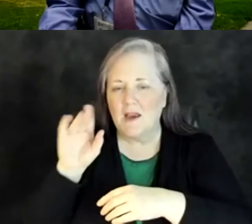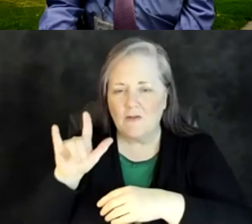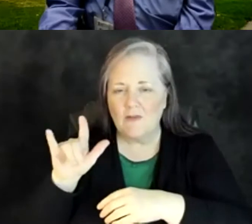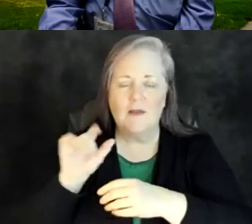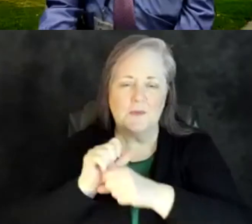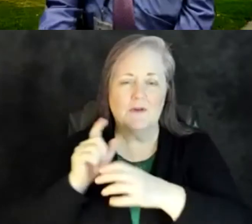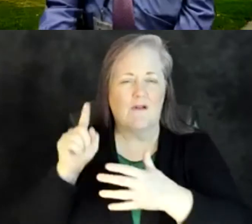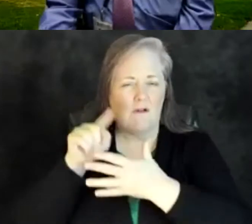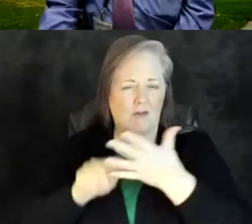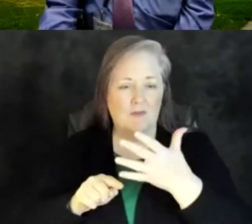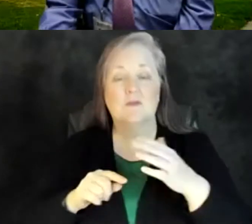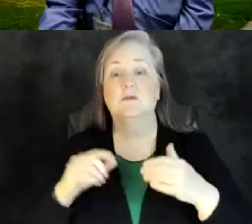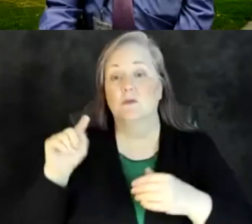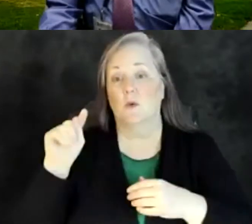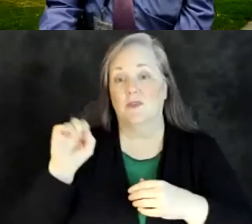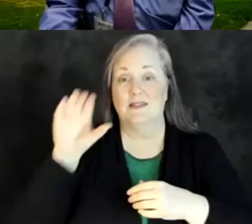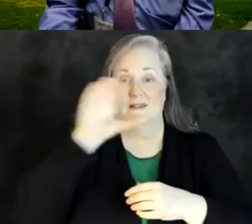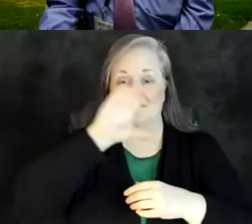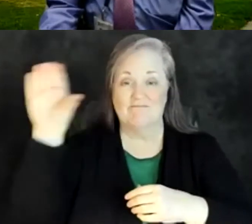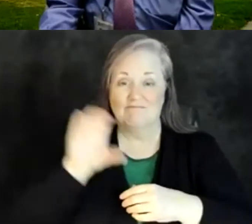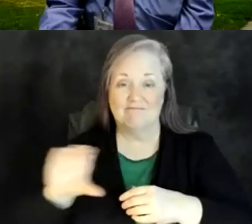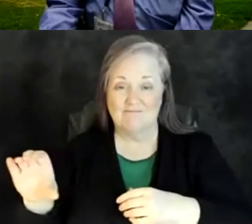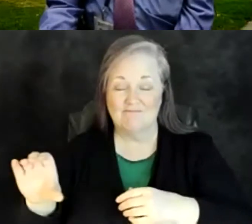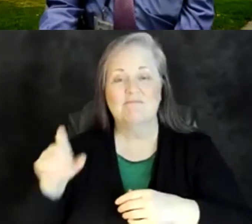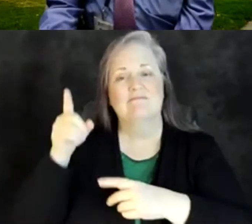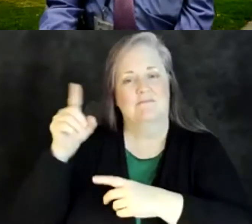Those are all listed, those tiers, on our website,